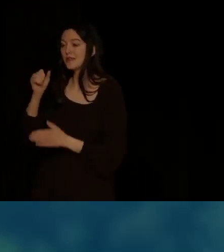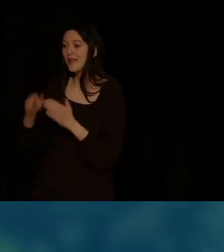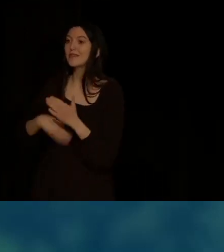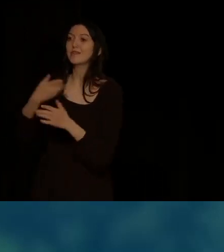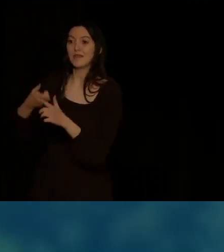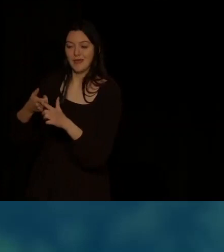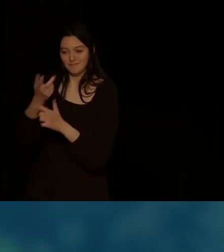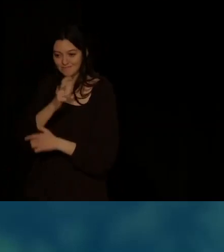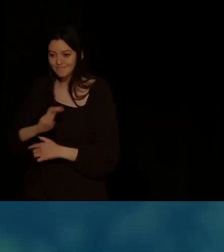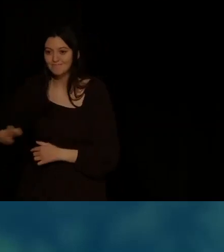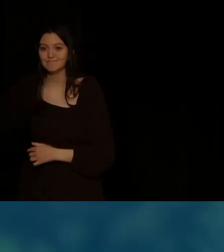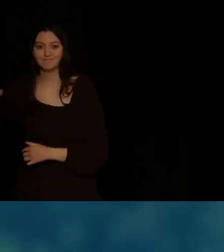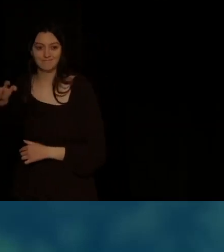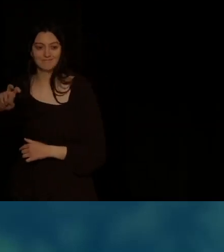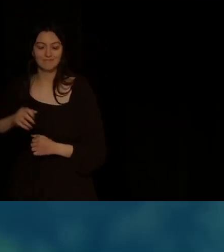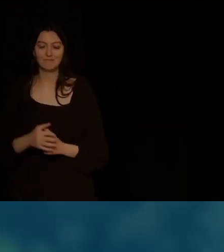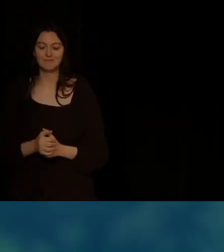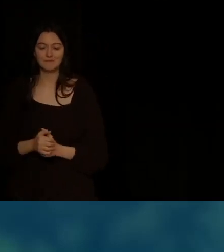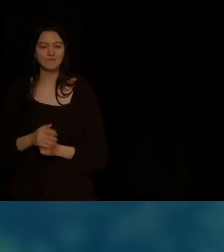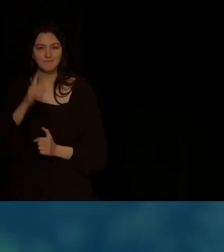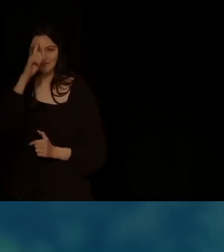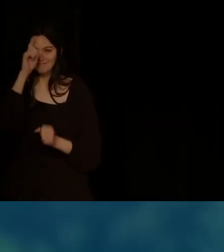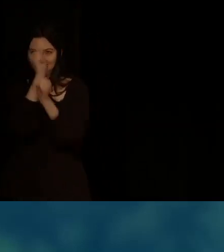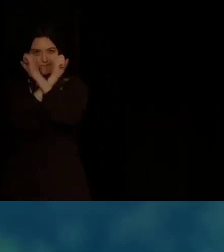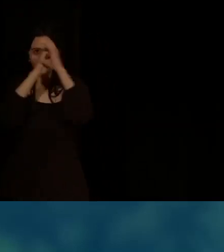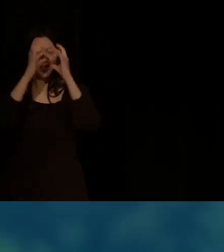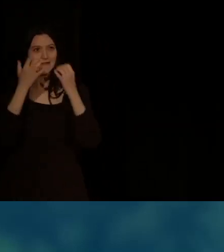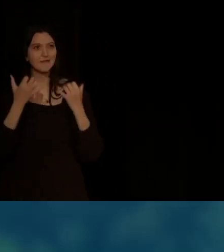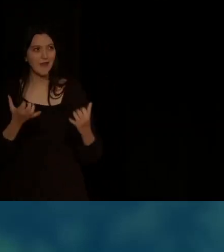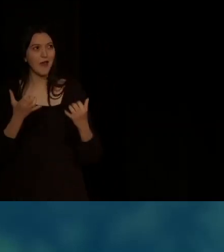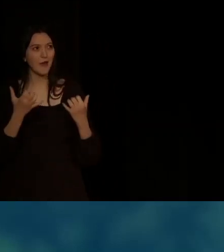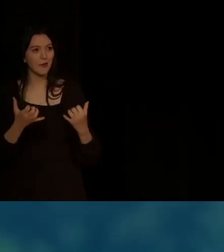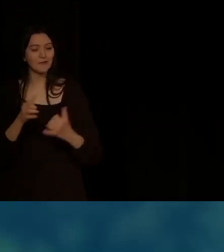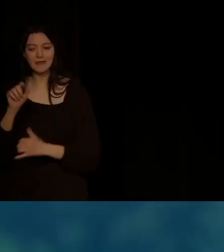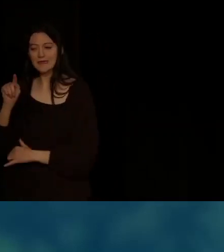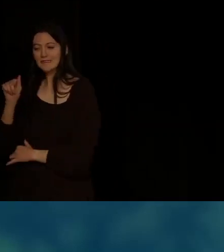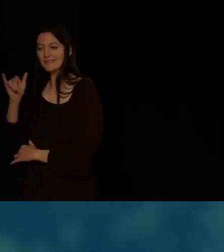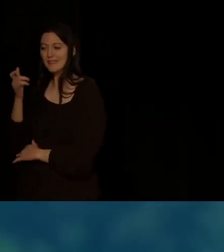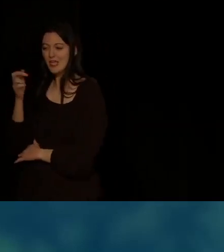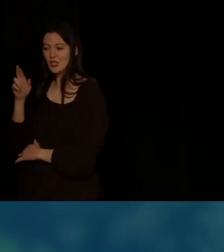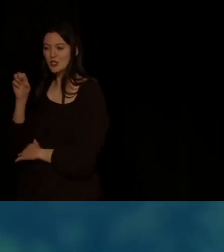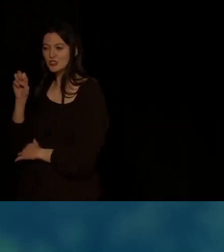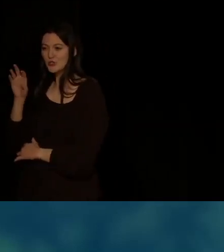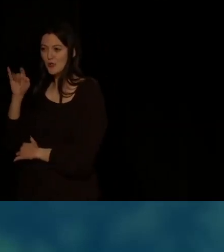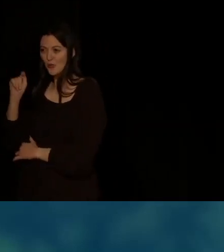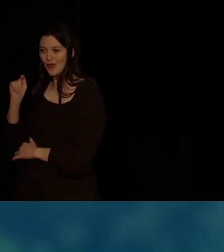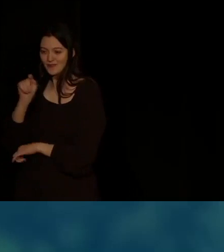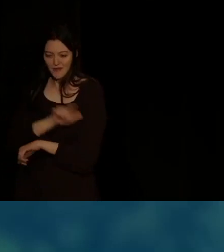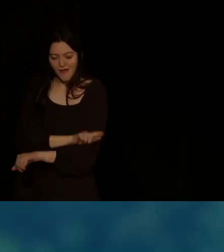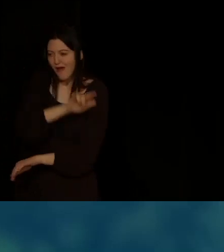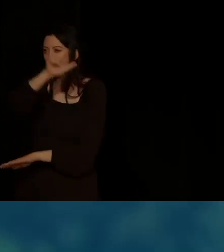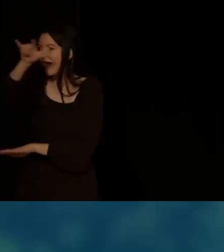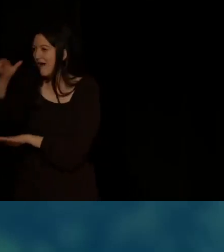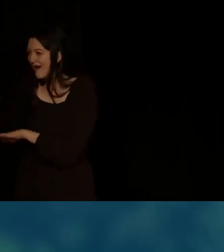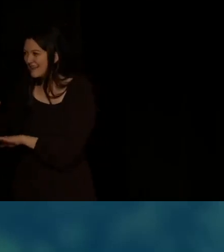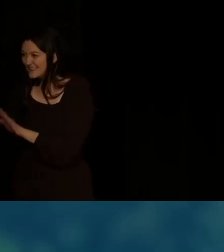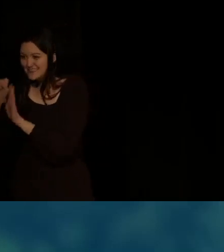road. I can picture it now. Taylor Swift flies across the state after attending a Chiefs